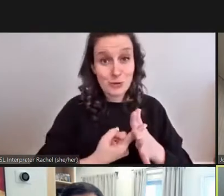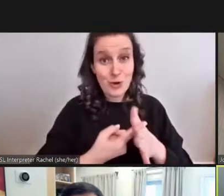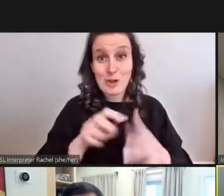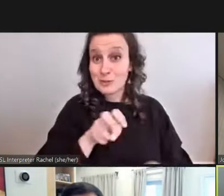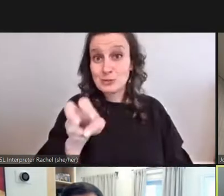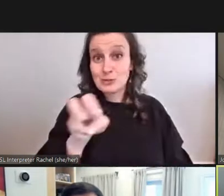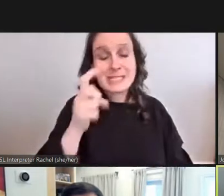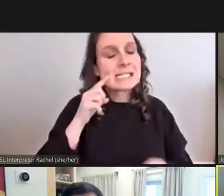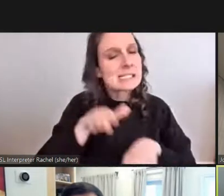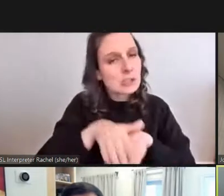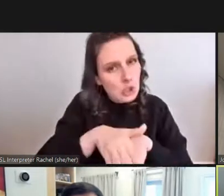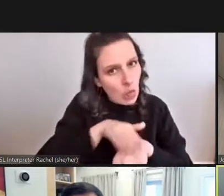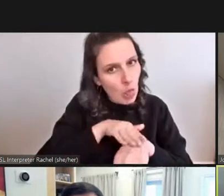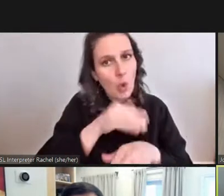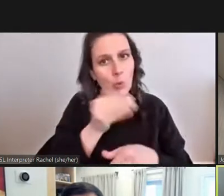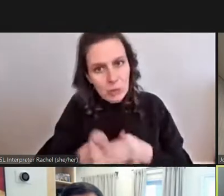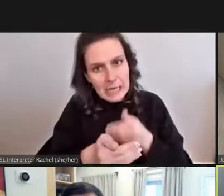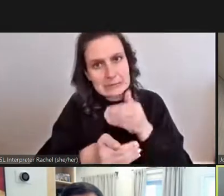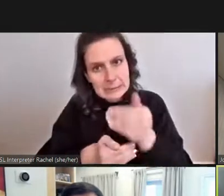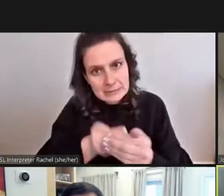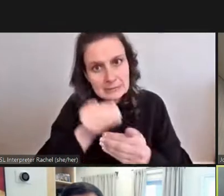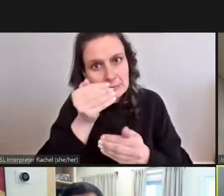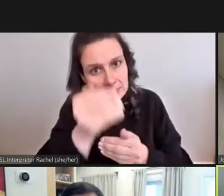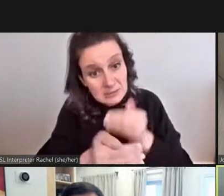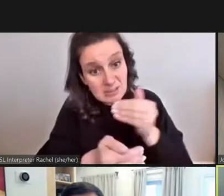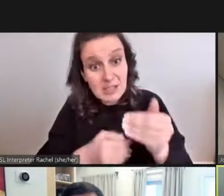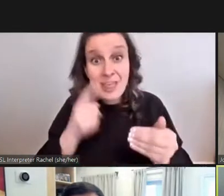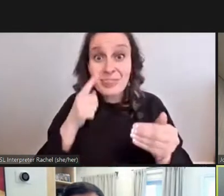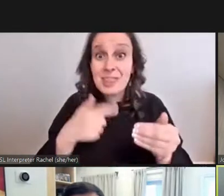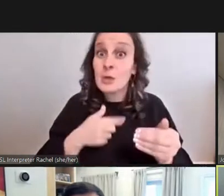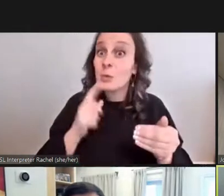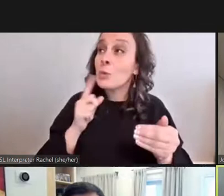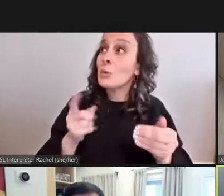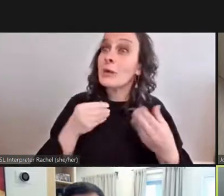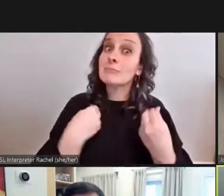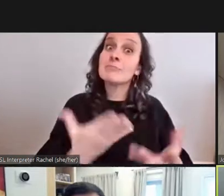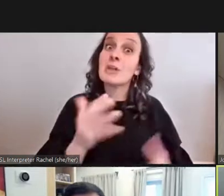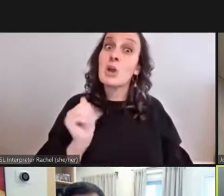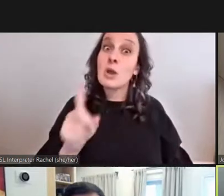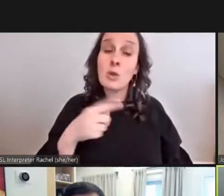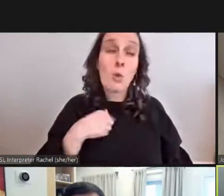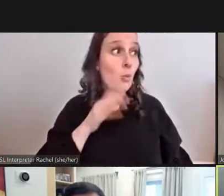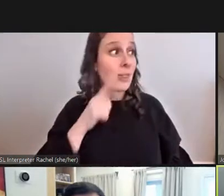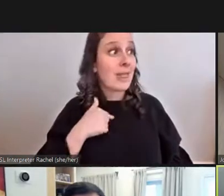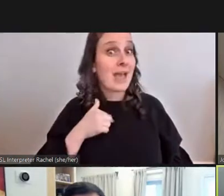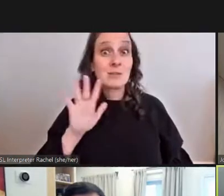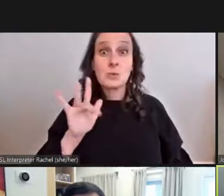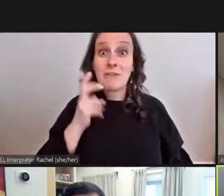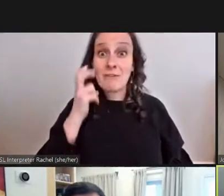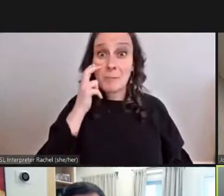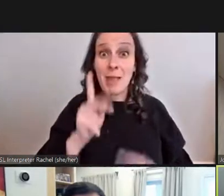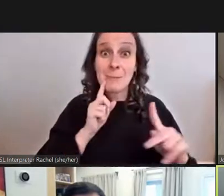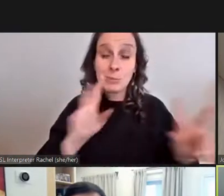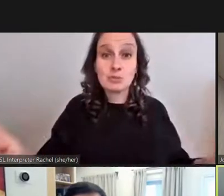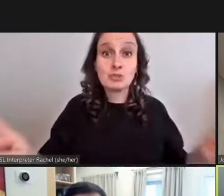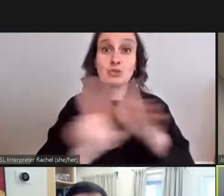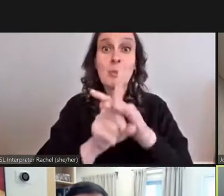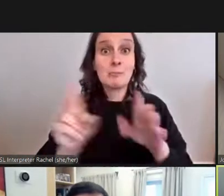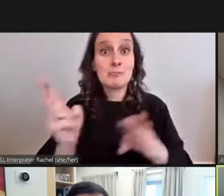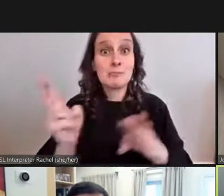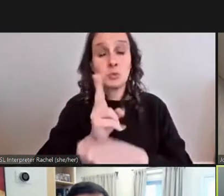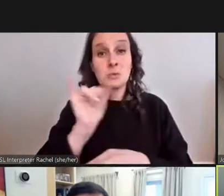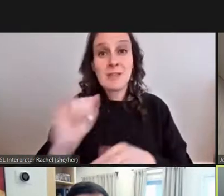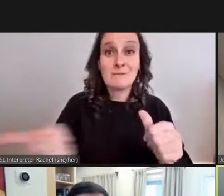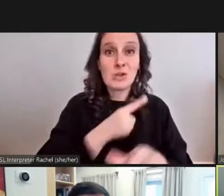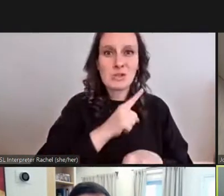this is a slow process. If you just think that we're suddenly going to give audio description and there's going to be 25 people in the audience using it the